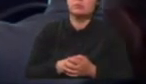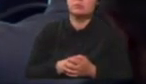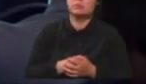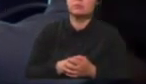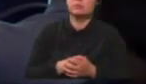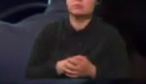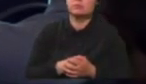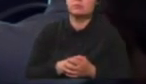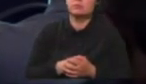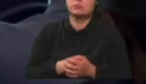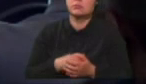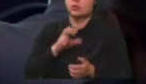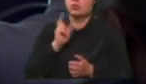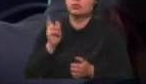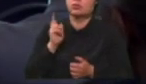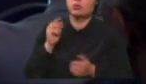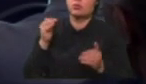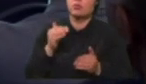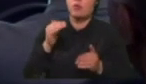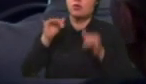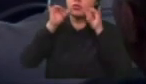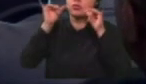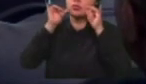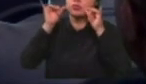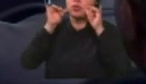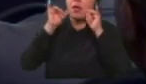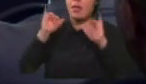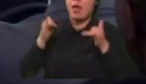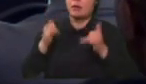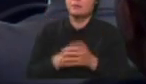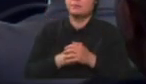Somebody want to shout out the modes they see? Don't be shy.